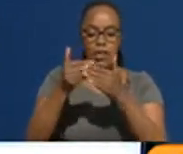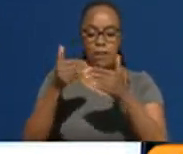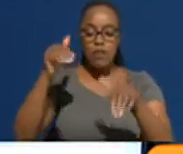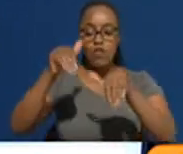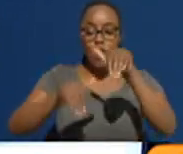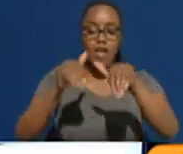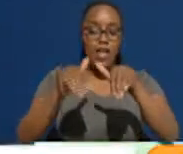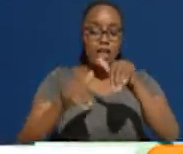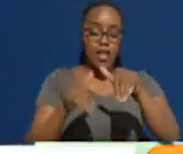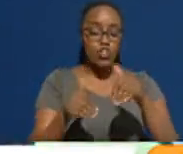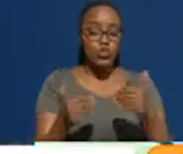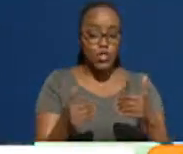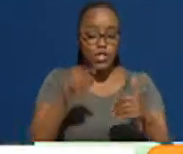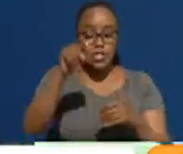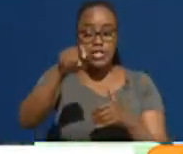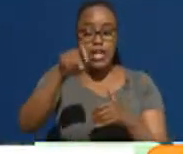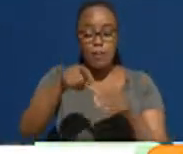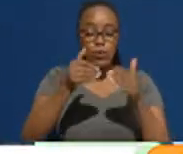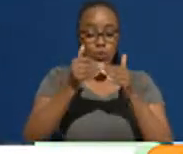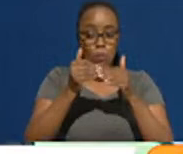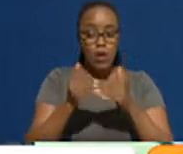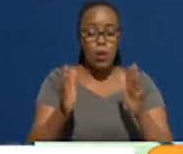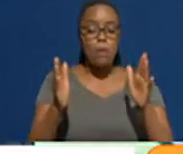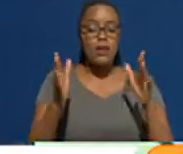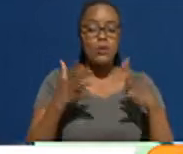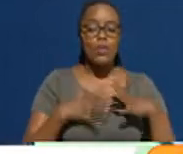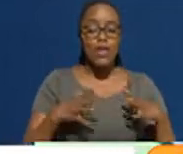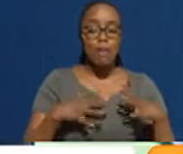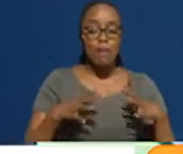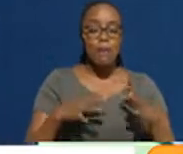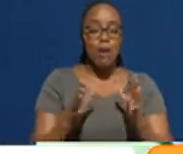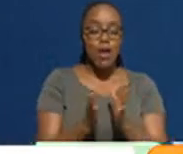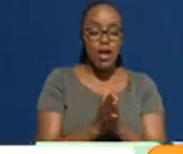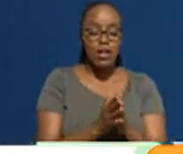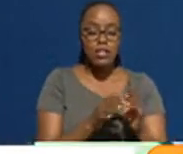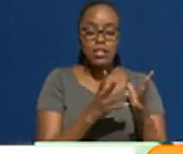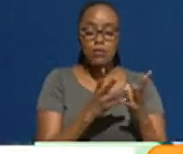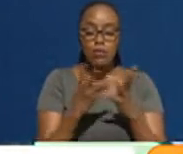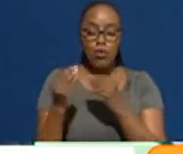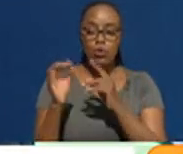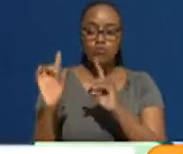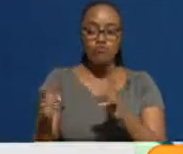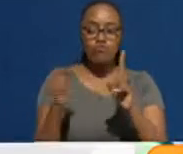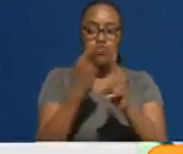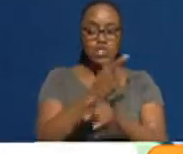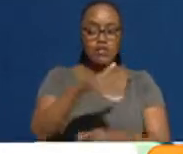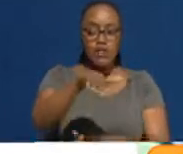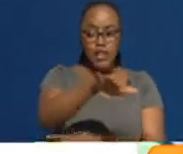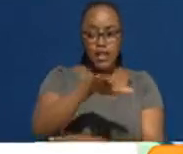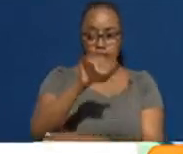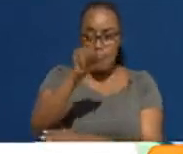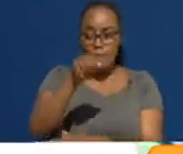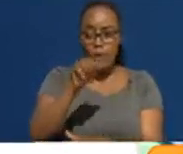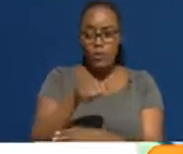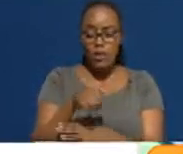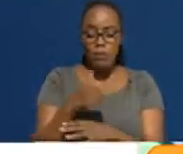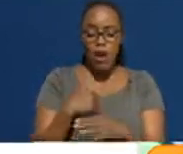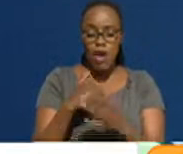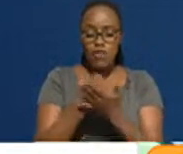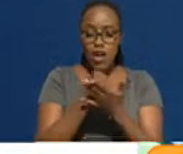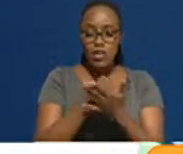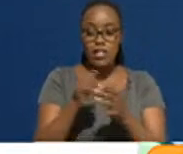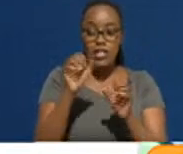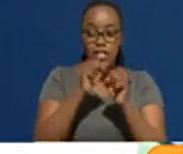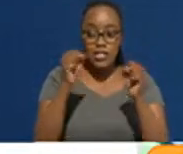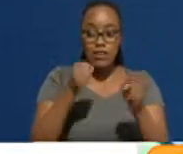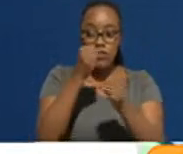elections. And it's supposed to be open in public, and they're supposed to go around so that we can easily just audit the system. While